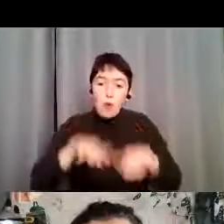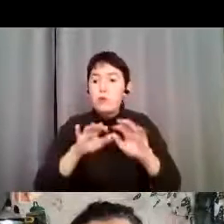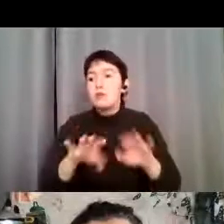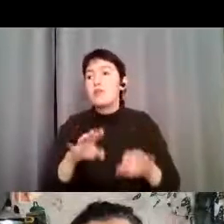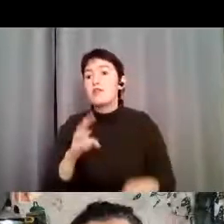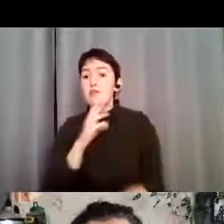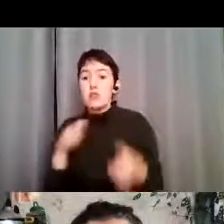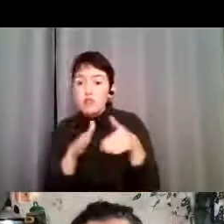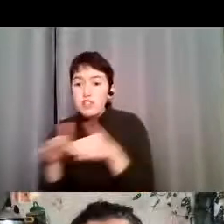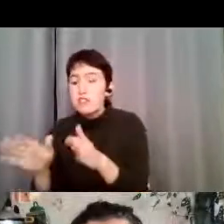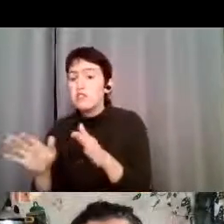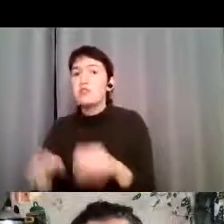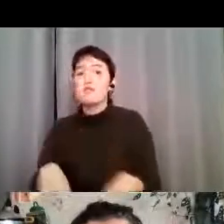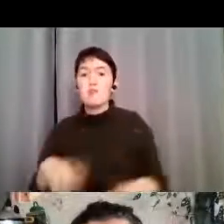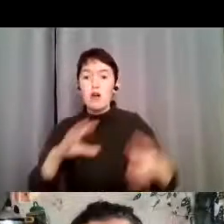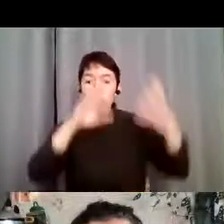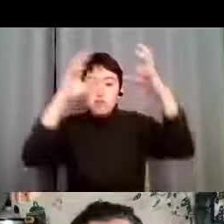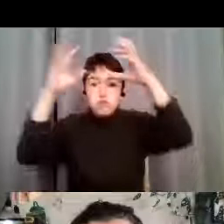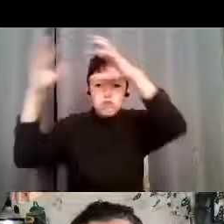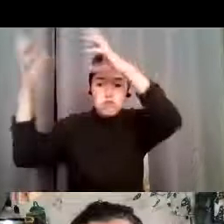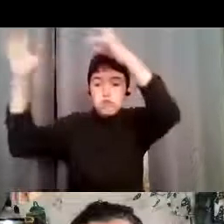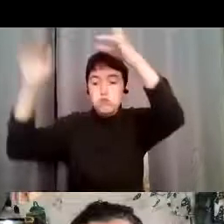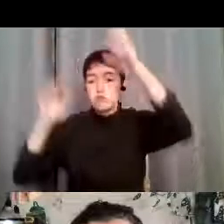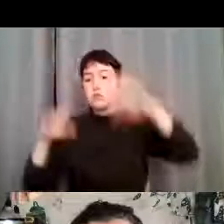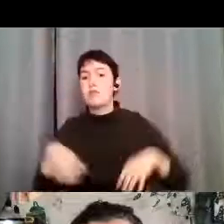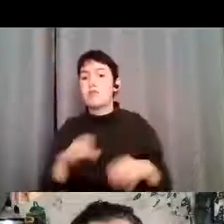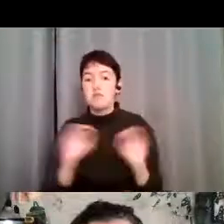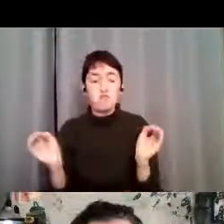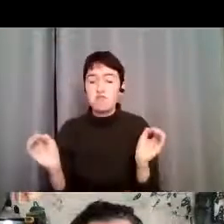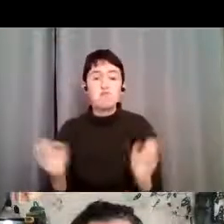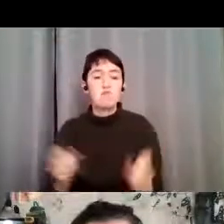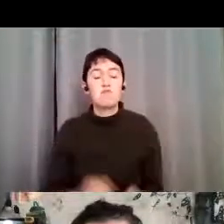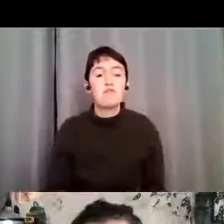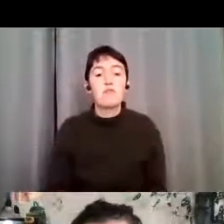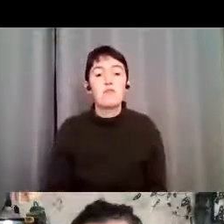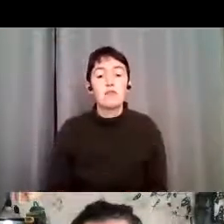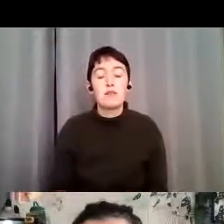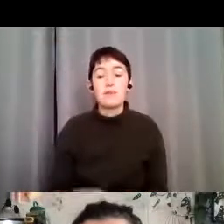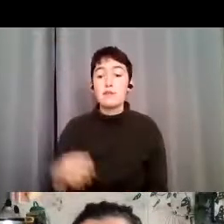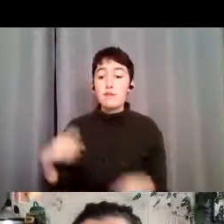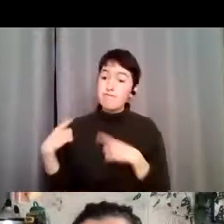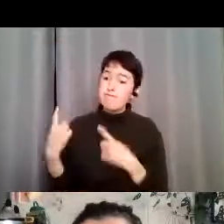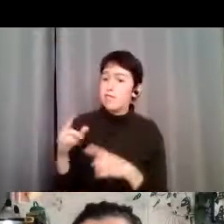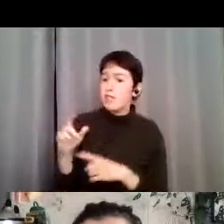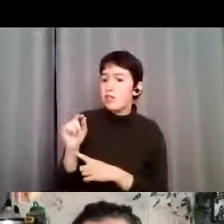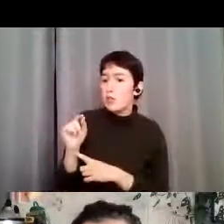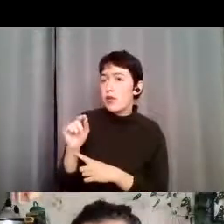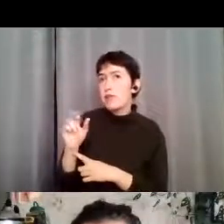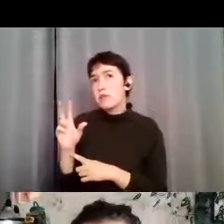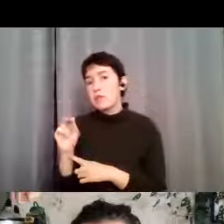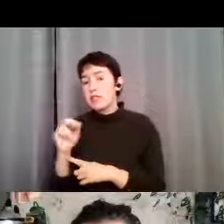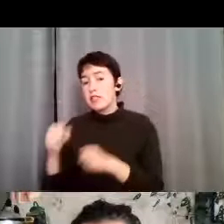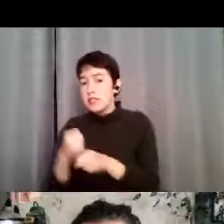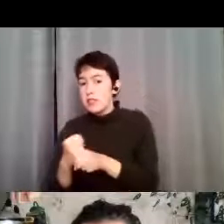Earth. But one of the things that we discovered sometime over the last 20 to 30 years